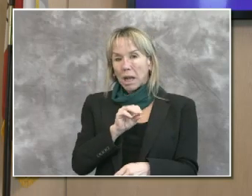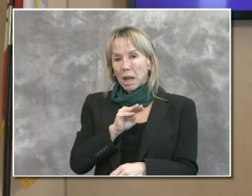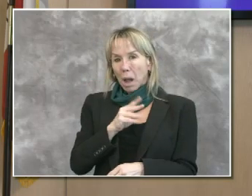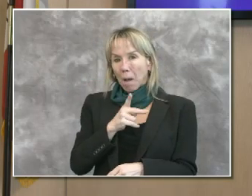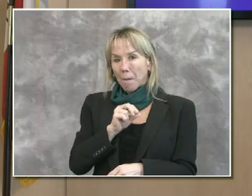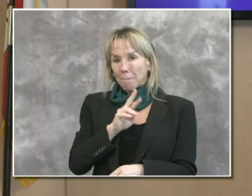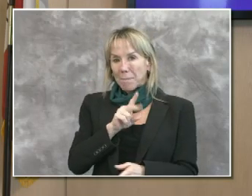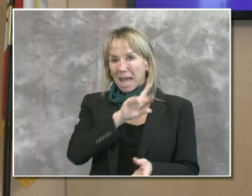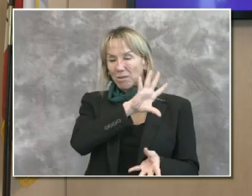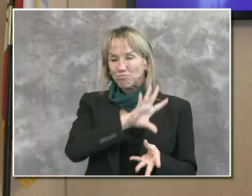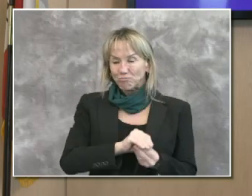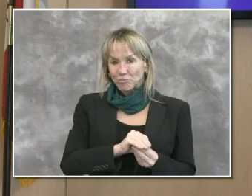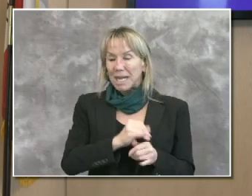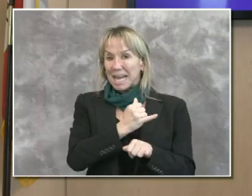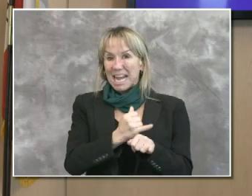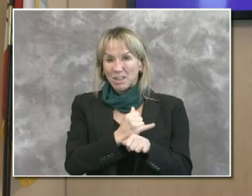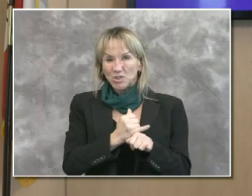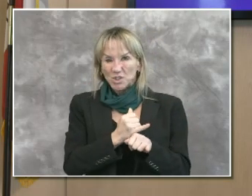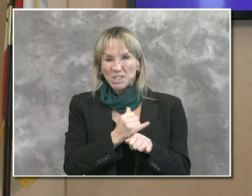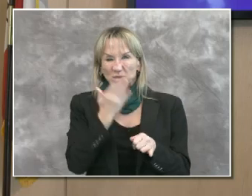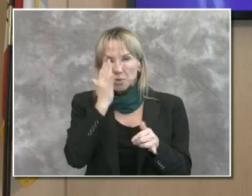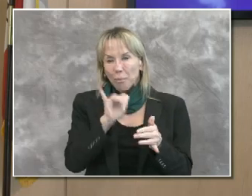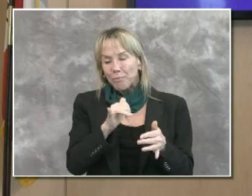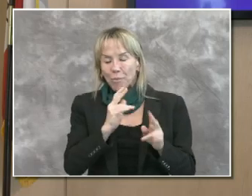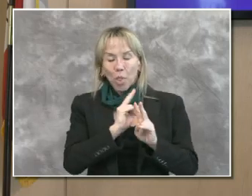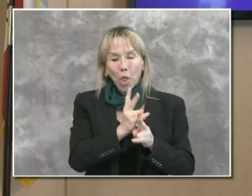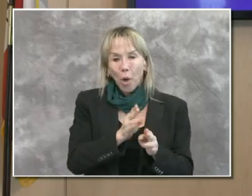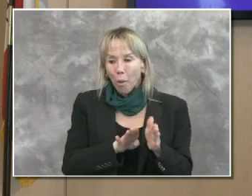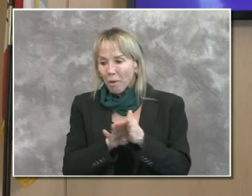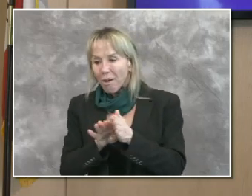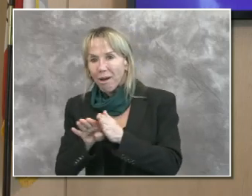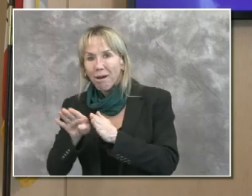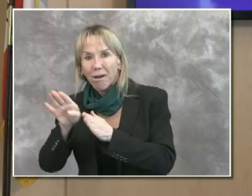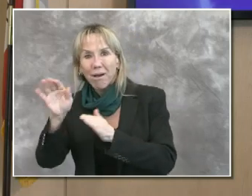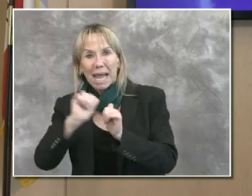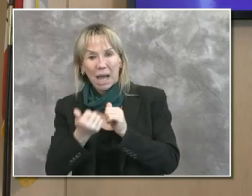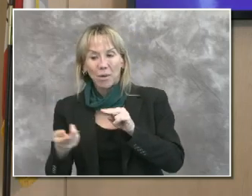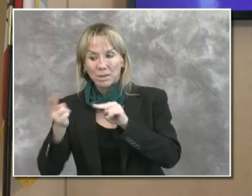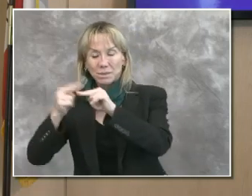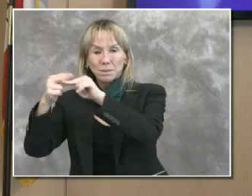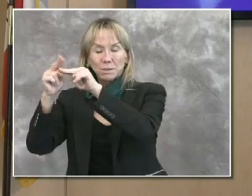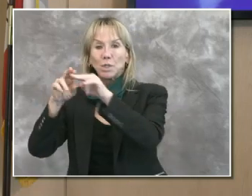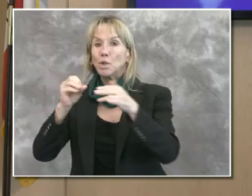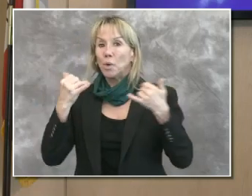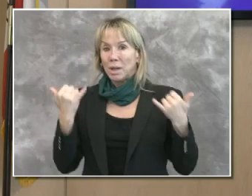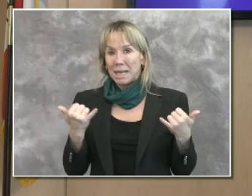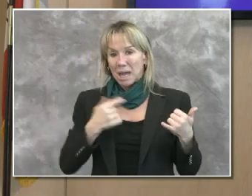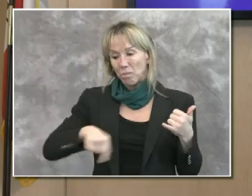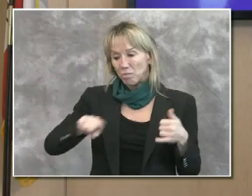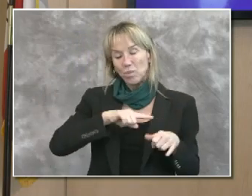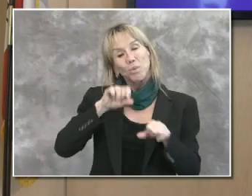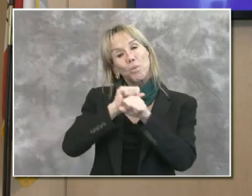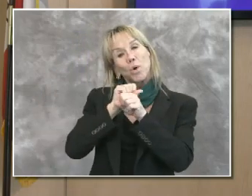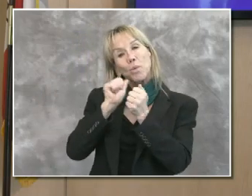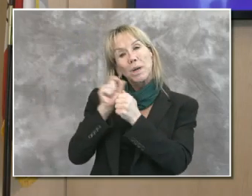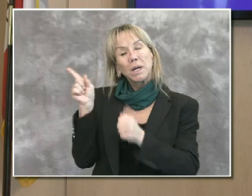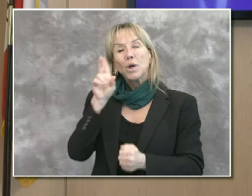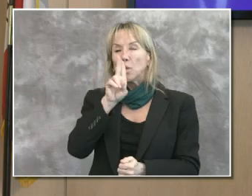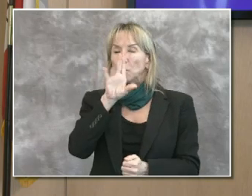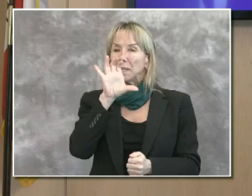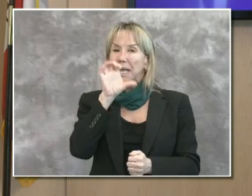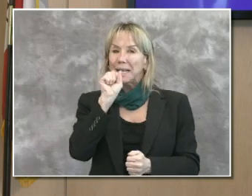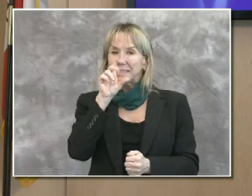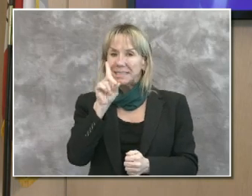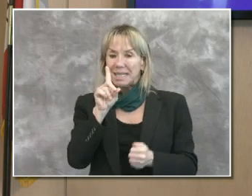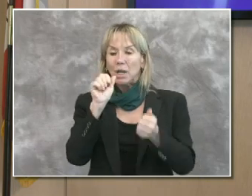on a formula with experts and researchers at UCSD, Scripps, and San Diego State, who have all given their stamp of